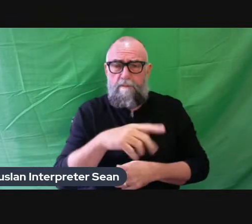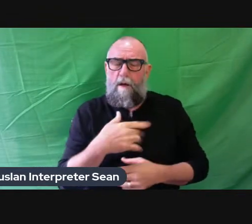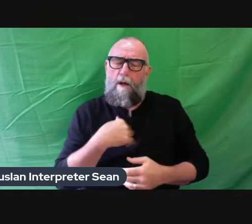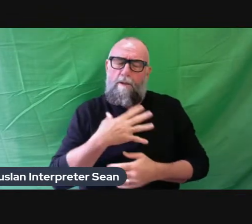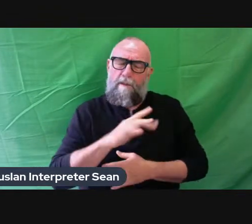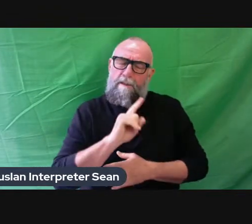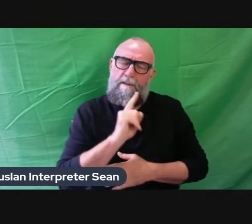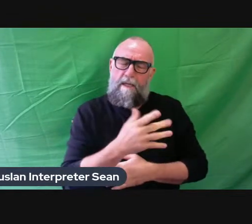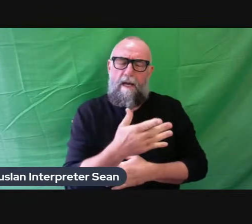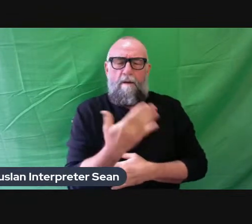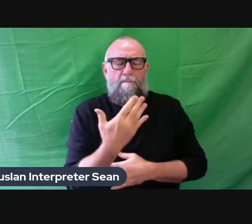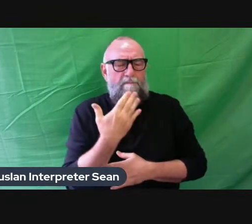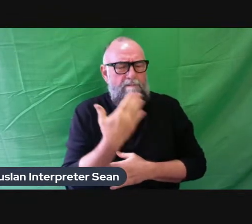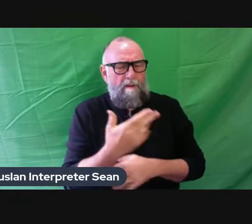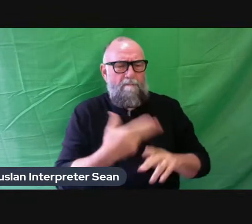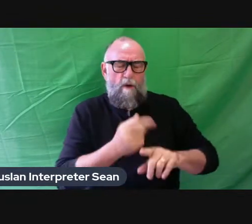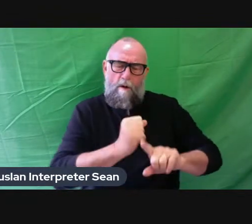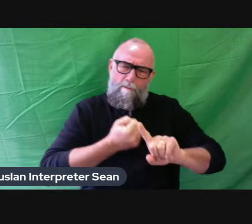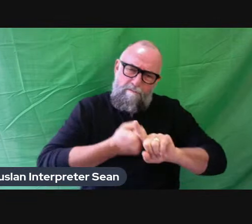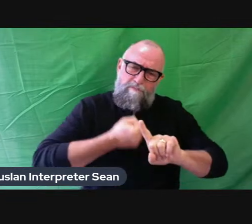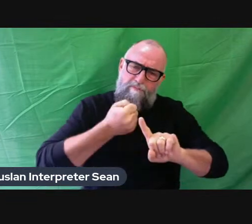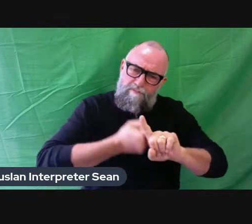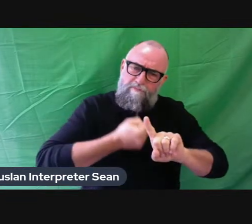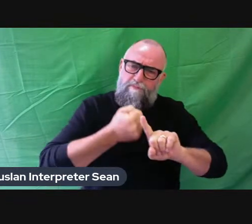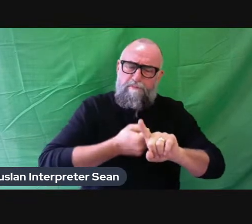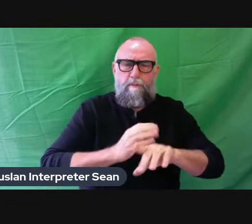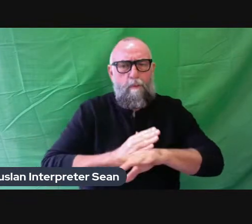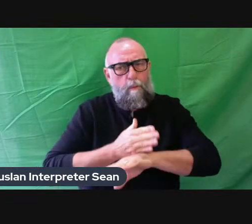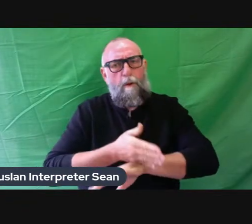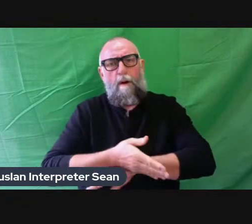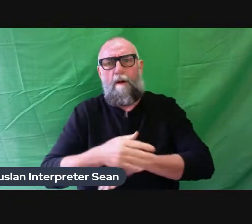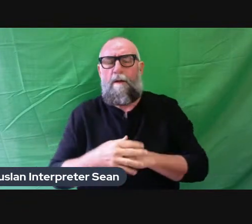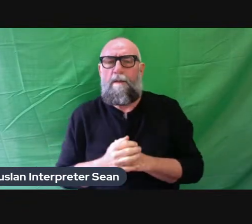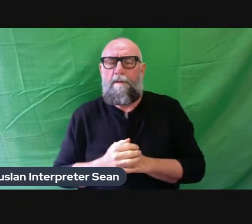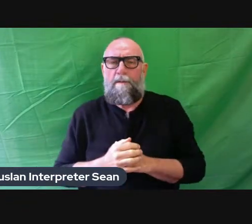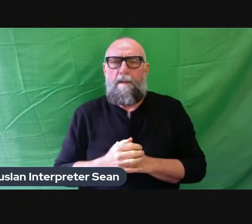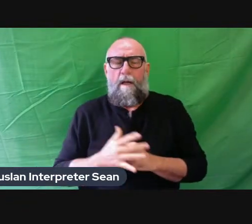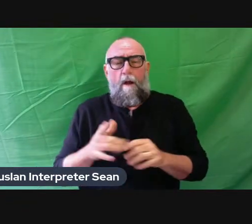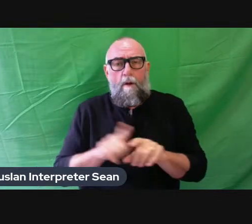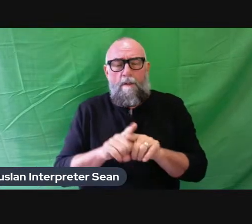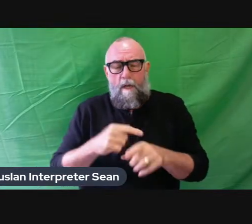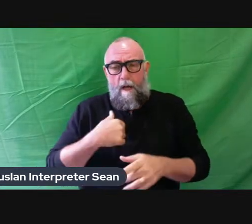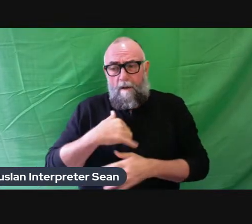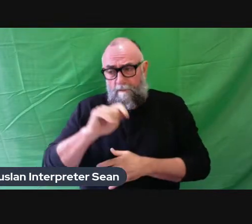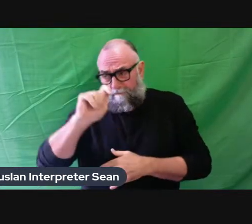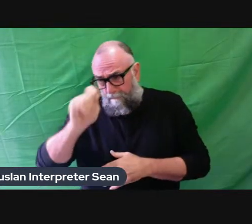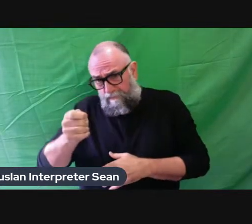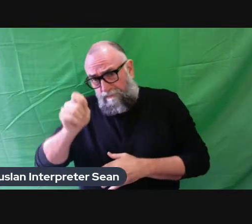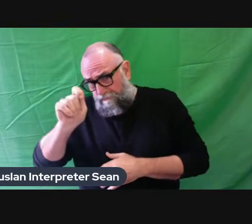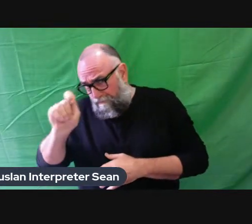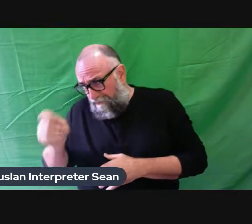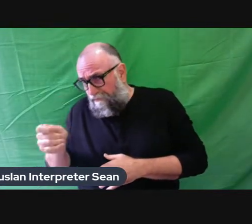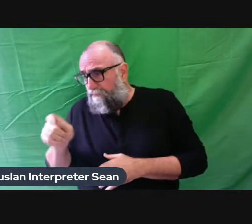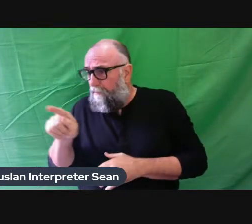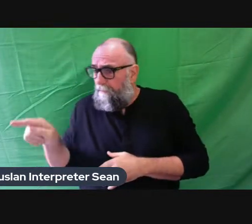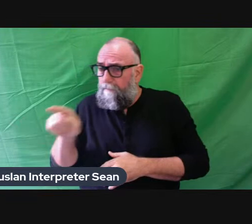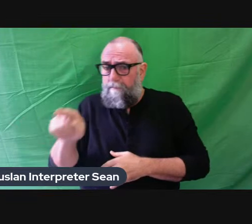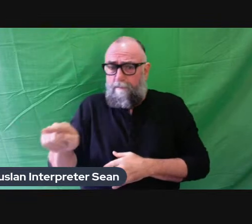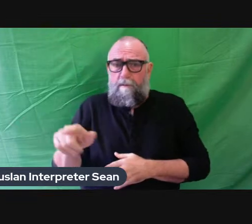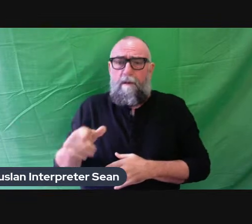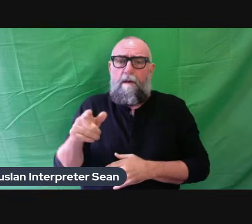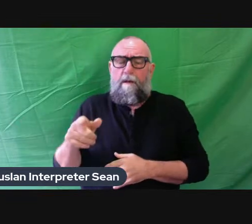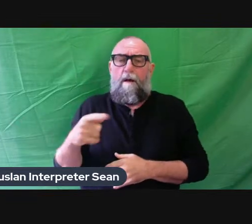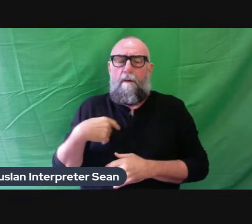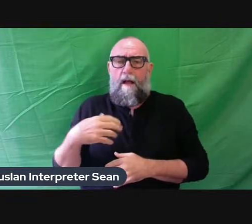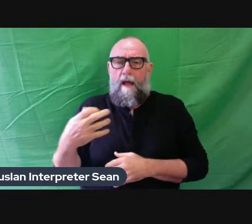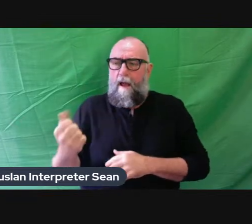much for your advocacy. And I also want to acknowledge today our guest speakers from our event partner, HMRI,